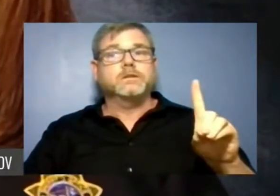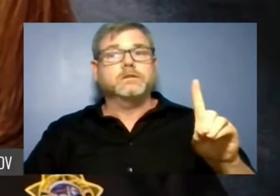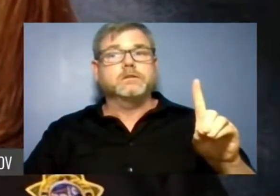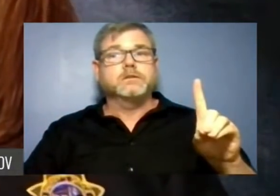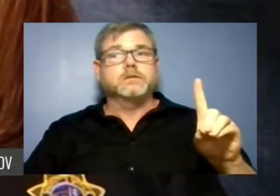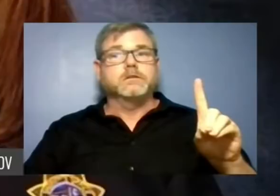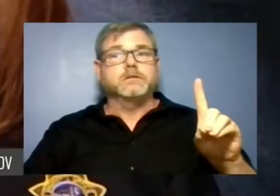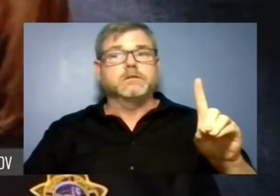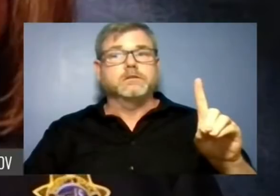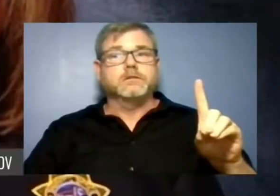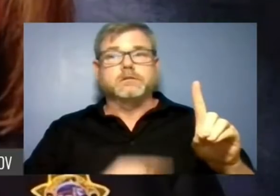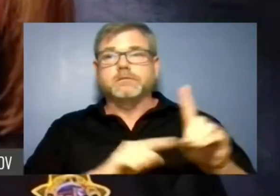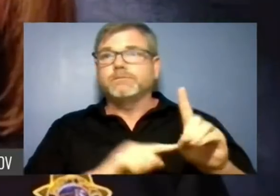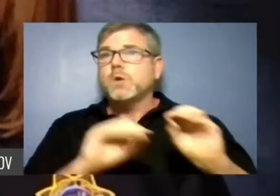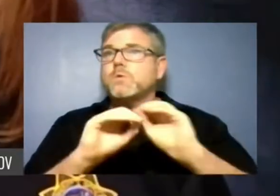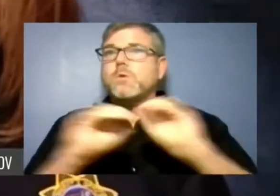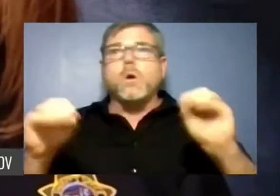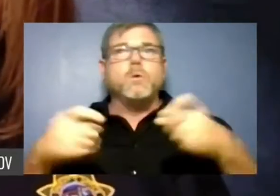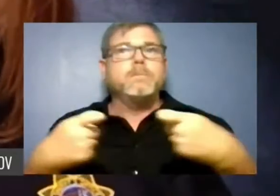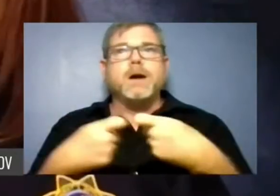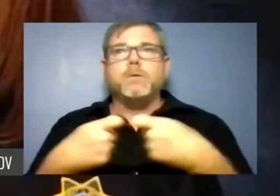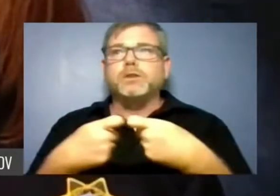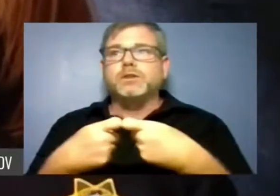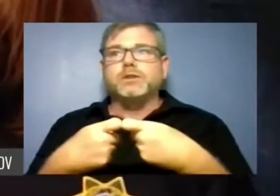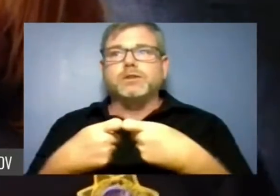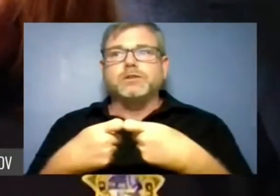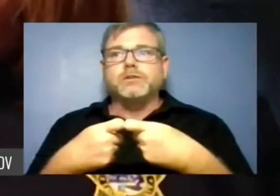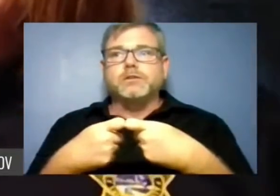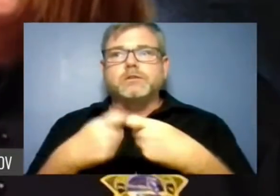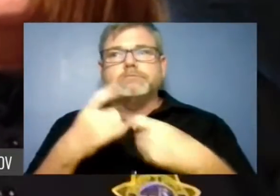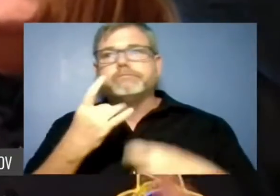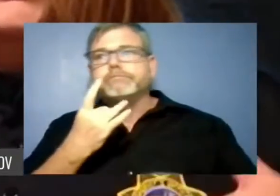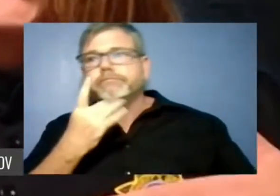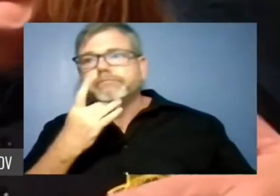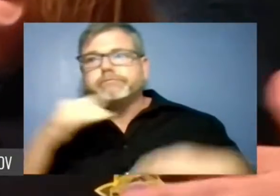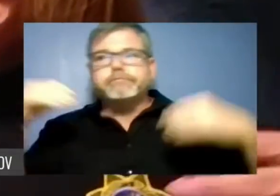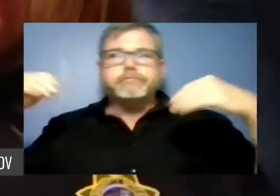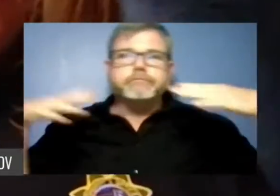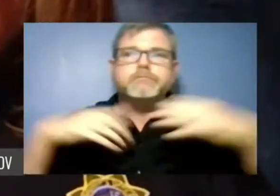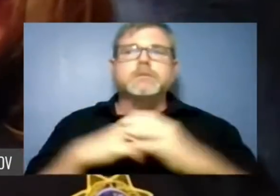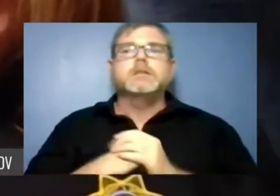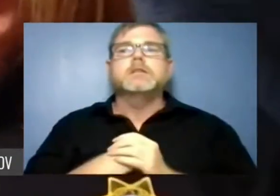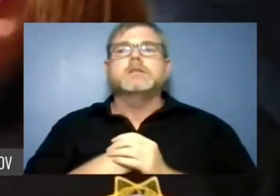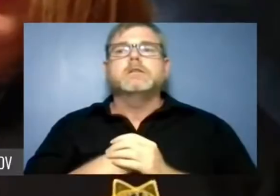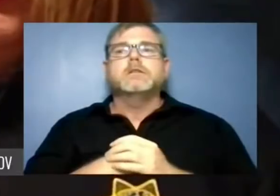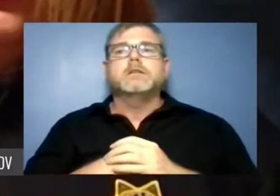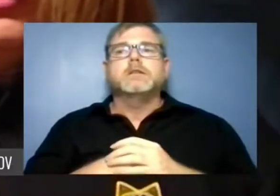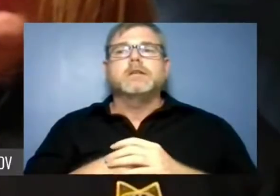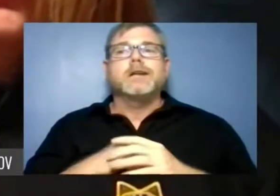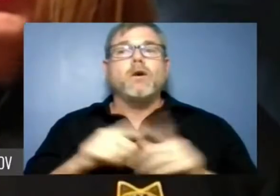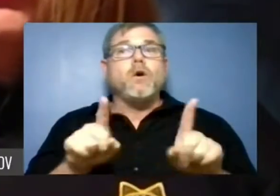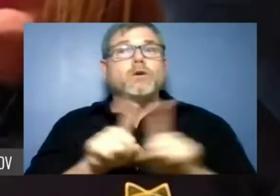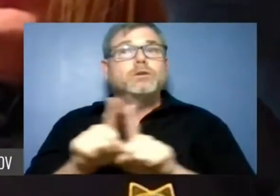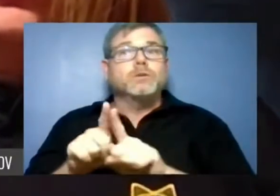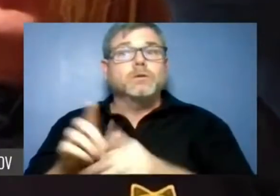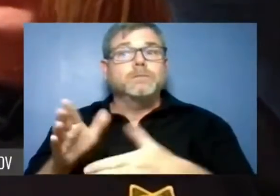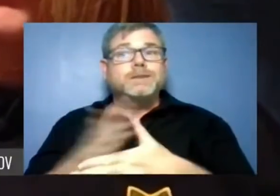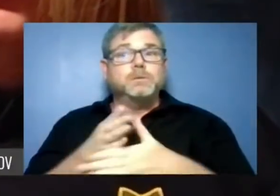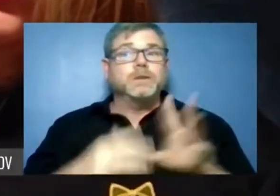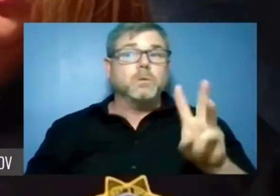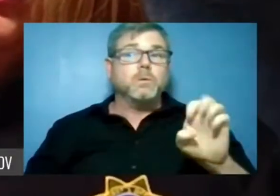they're doing a lot of road conditions. So the roads aren't in great condition right now to begin with. And then there's also active fire burning along the Highway